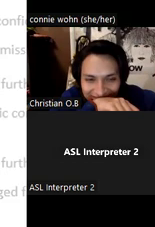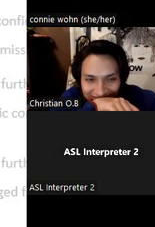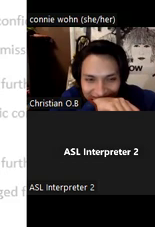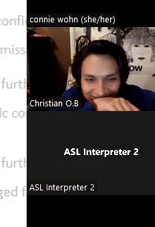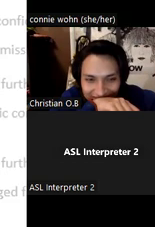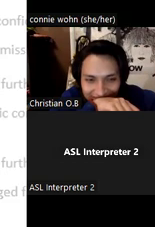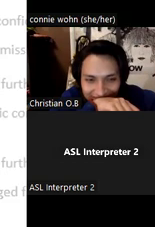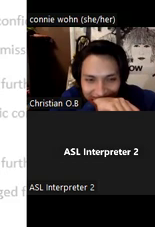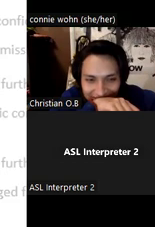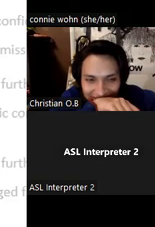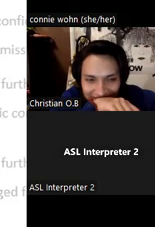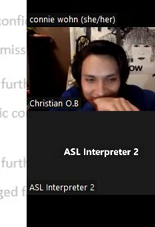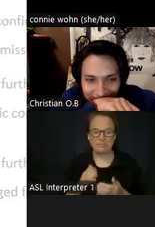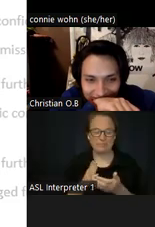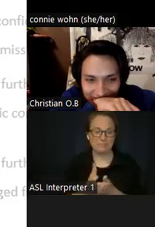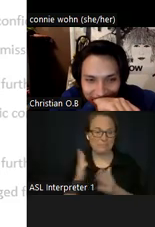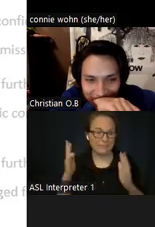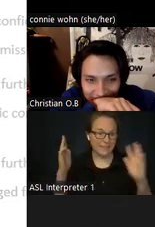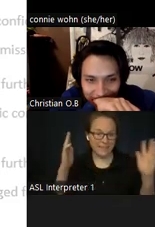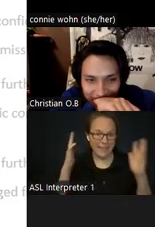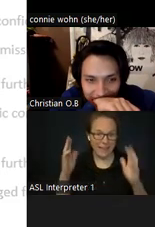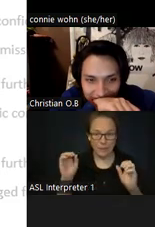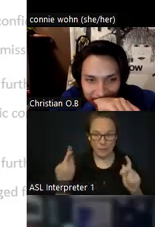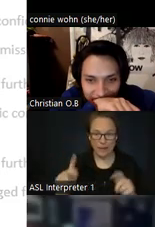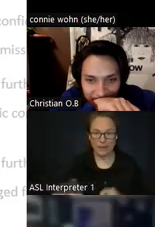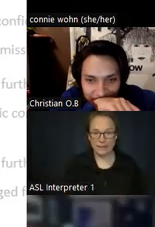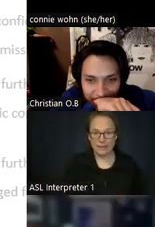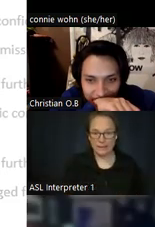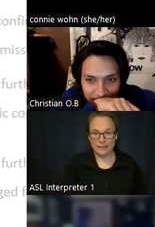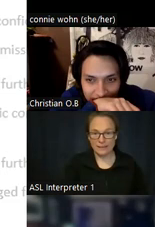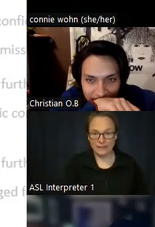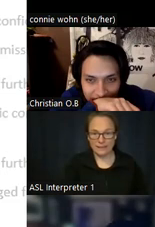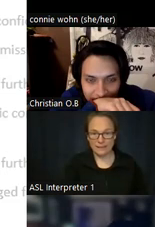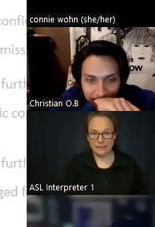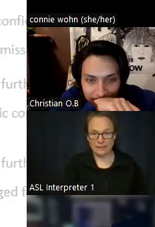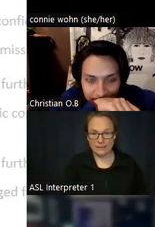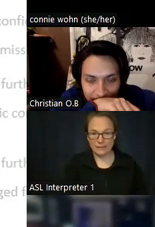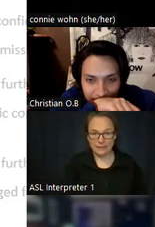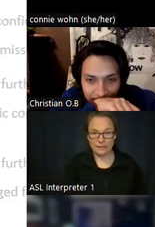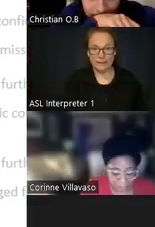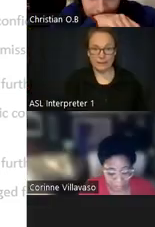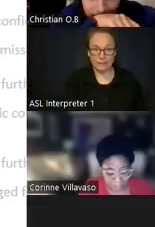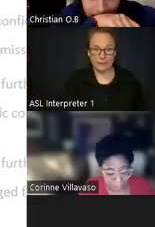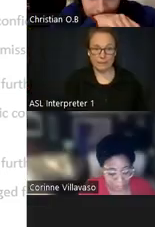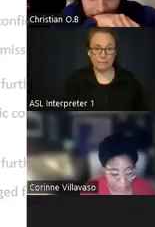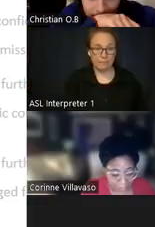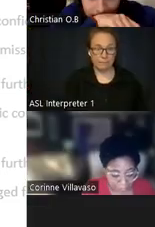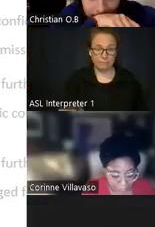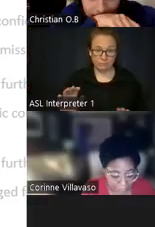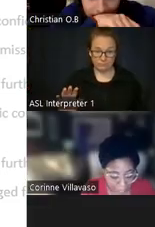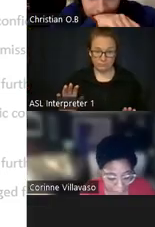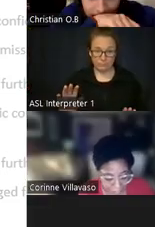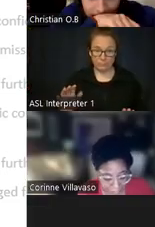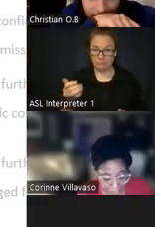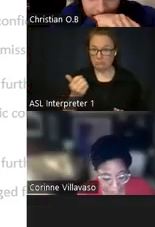Okay. All right. Yay. All right. So then, since there is a proposed change on the floor, is